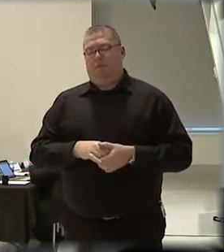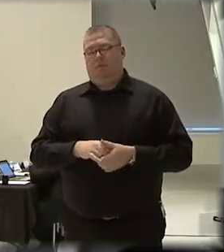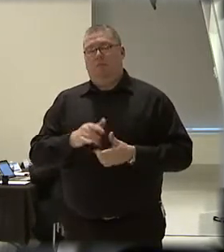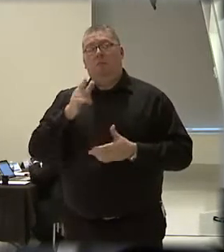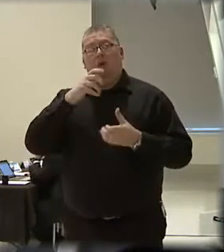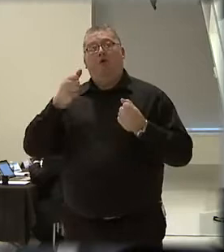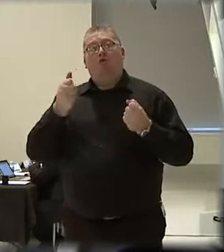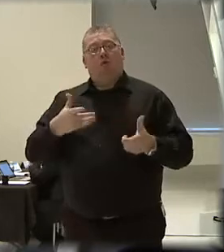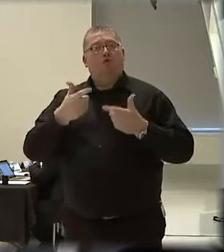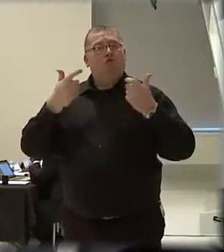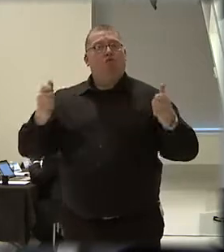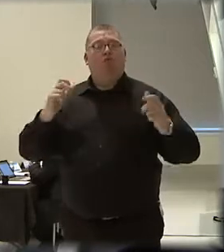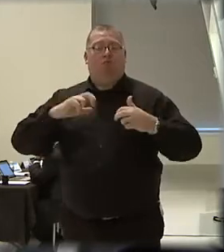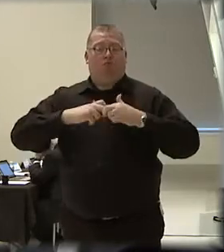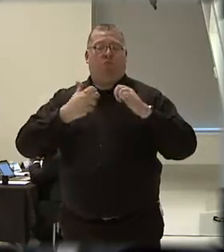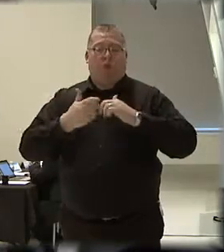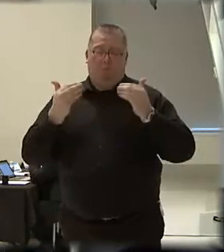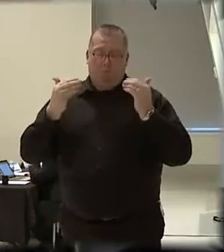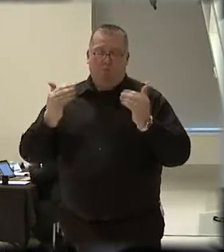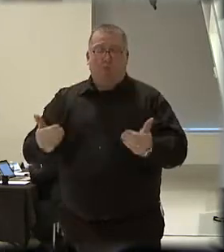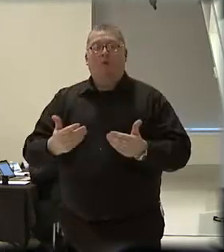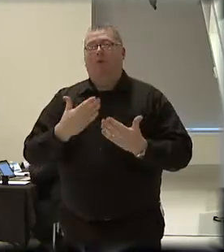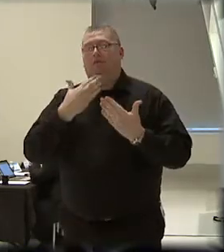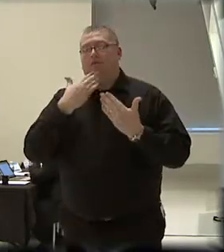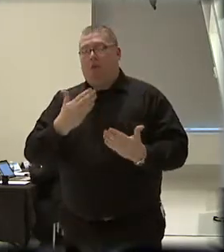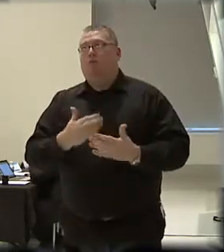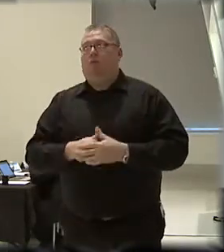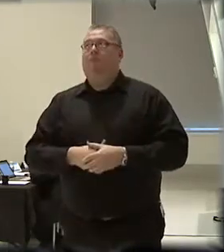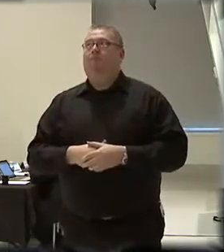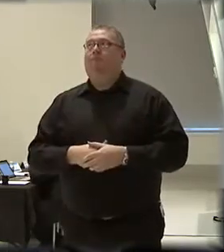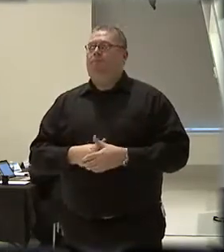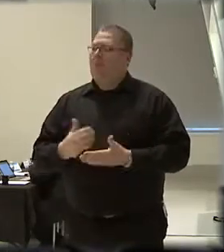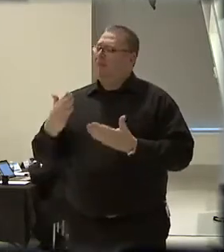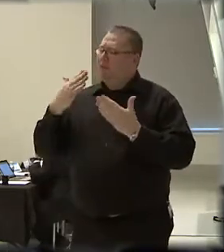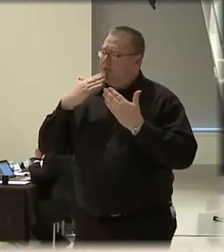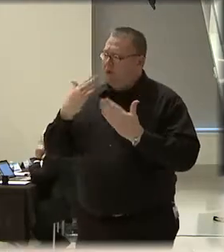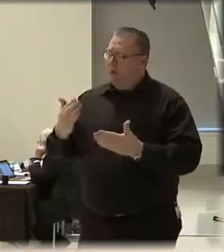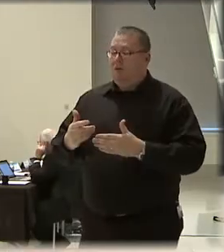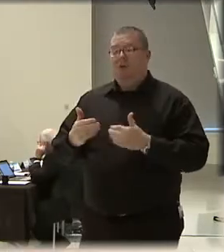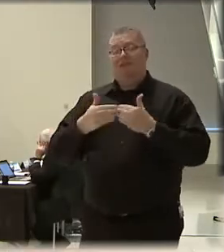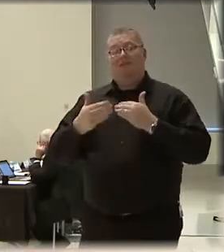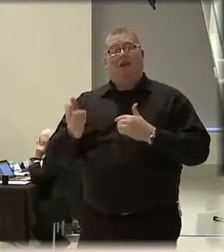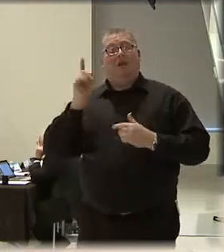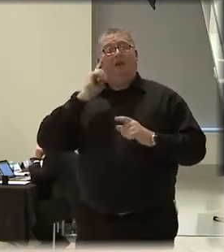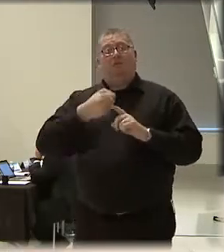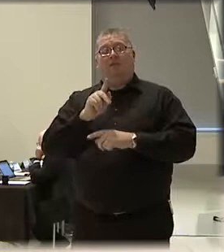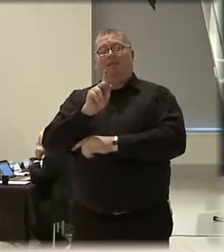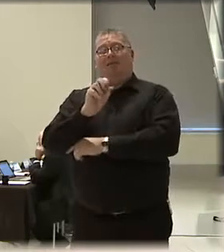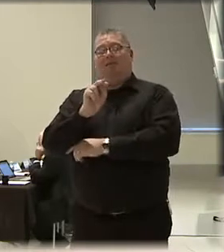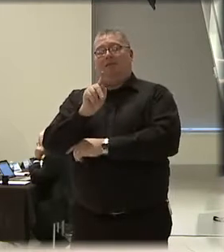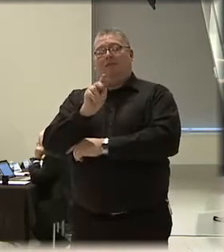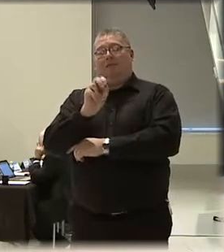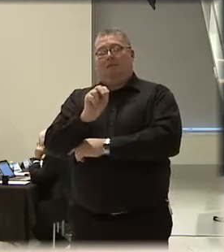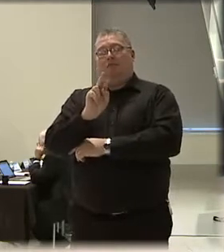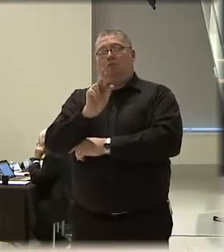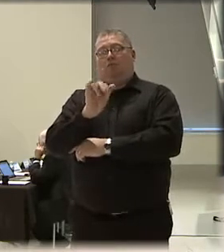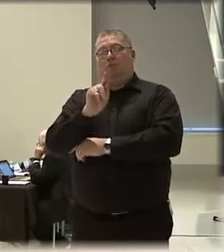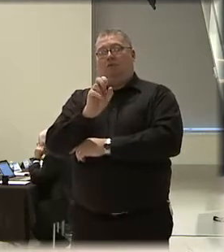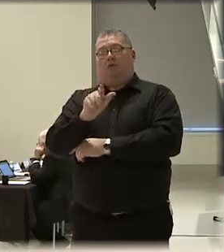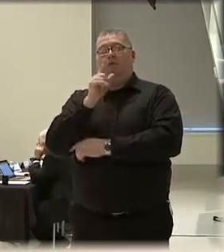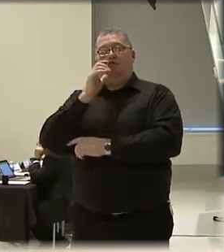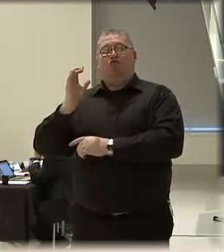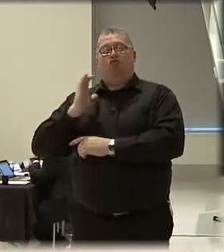huge problems moving forward for agencies. Thank you. Thank you. Next, we'll hear from Kenton Rainey, the Chief of the